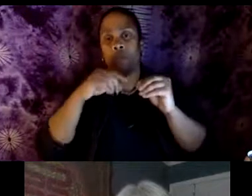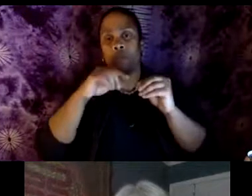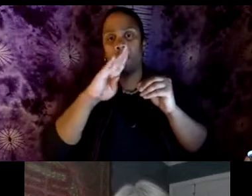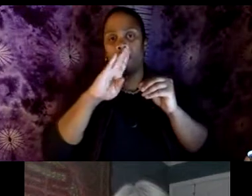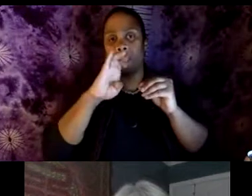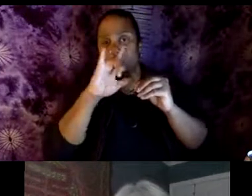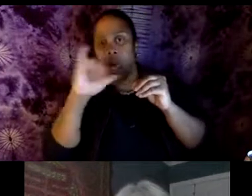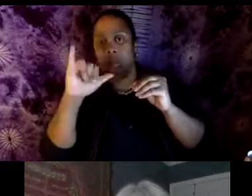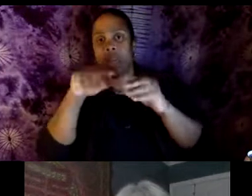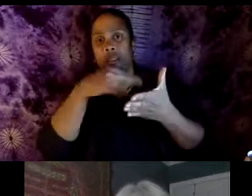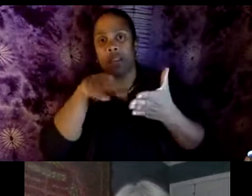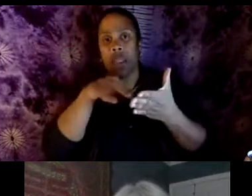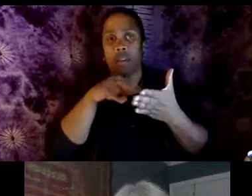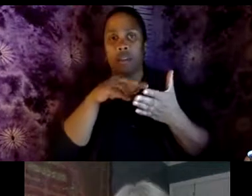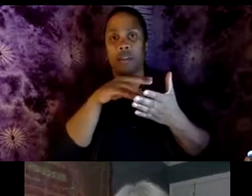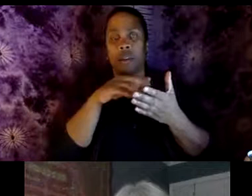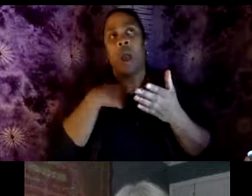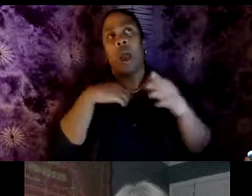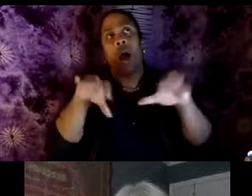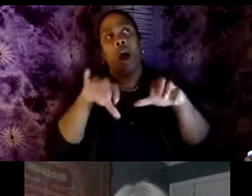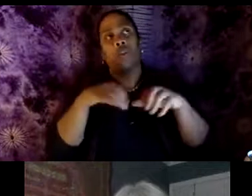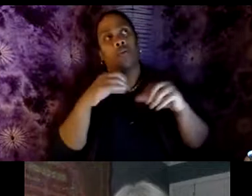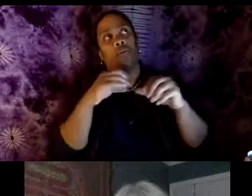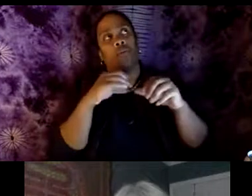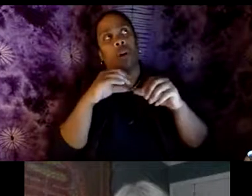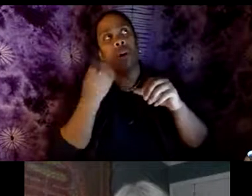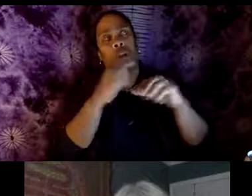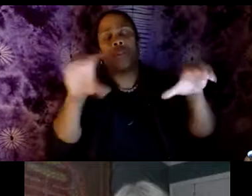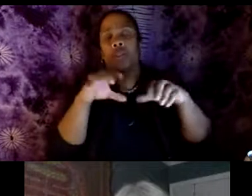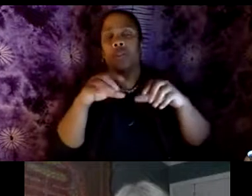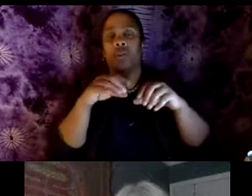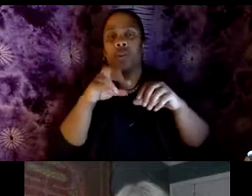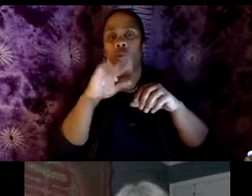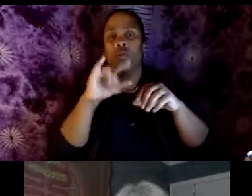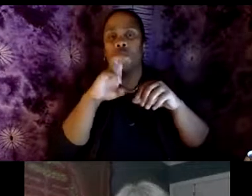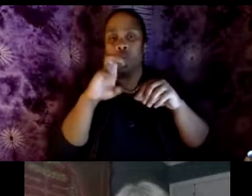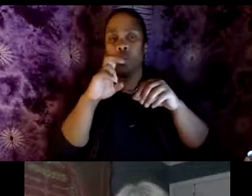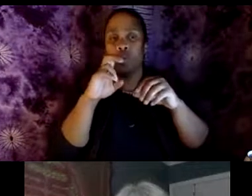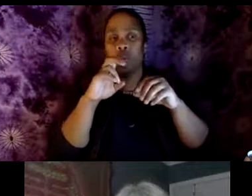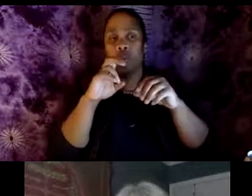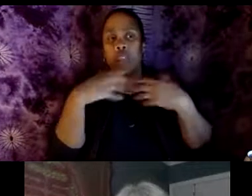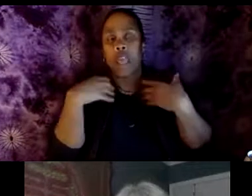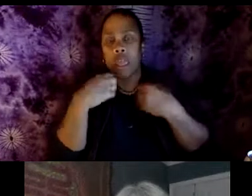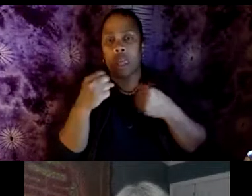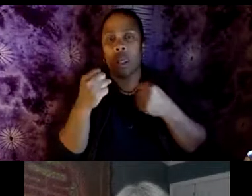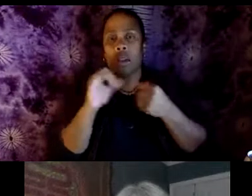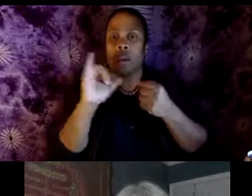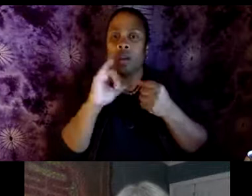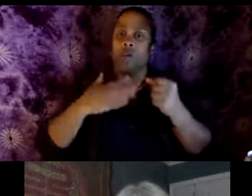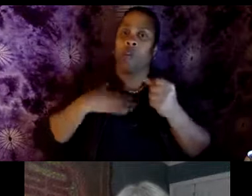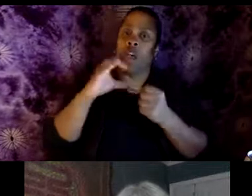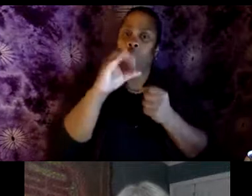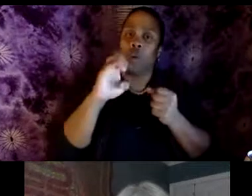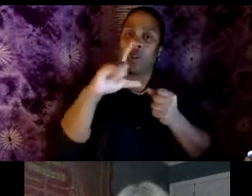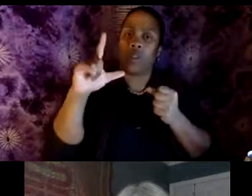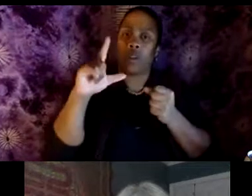also do moon card readings and sound healings with my crystal singing bowls, if that interests